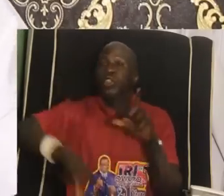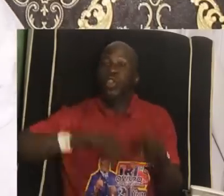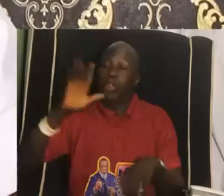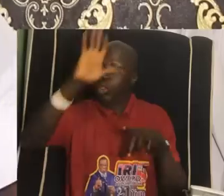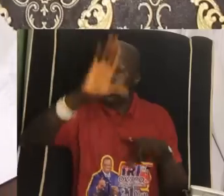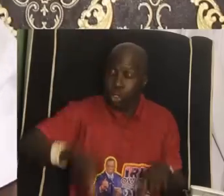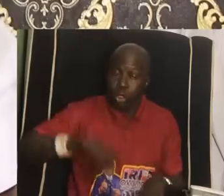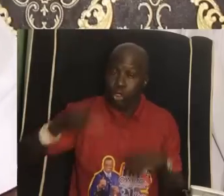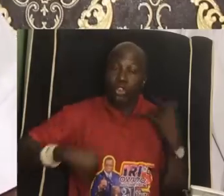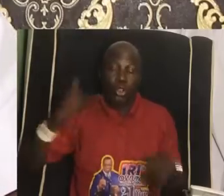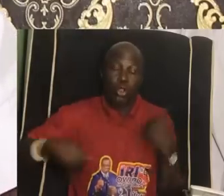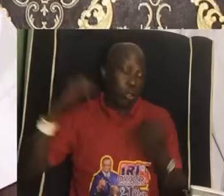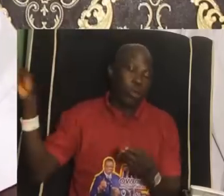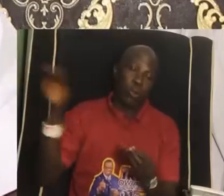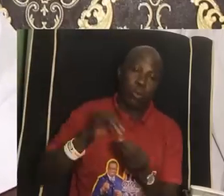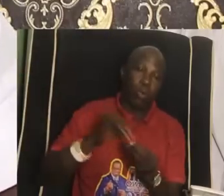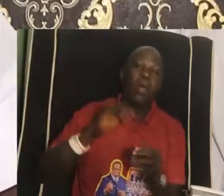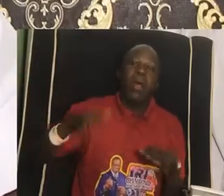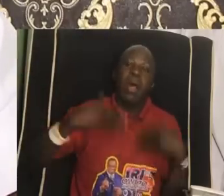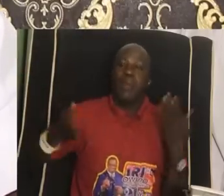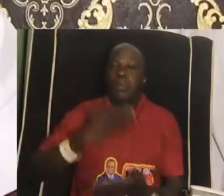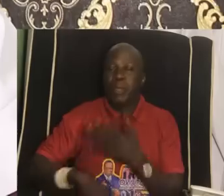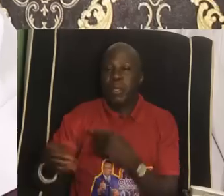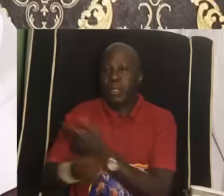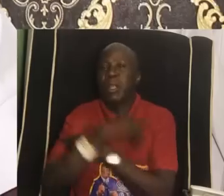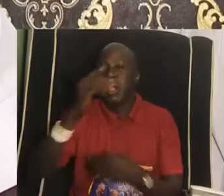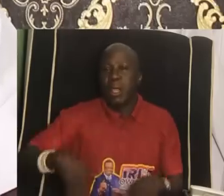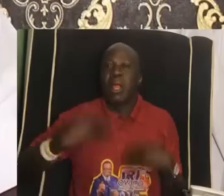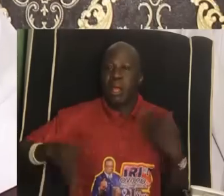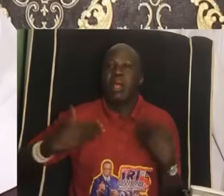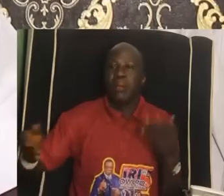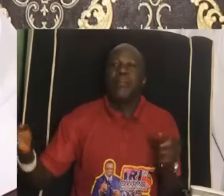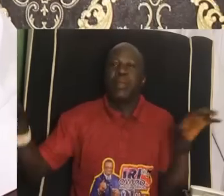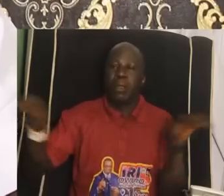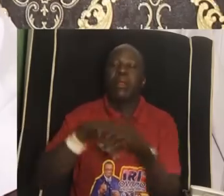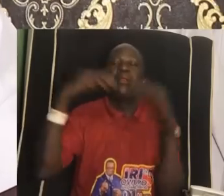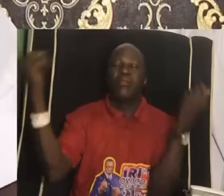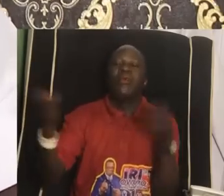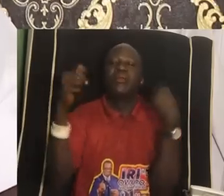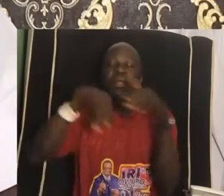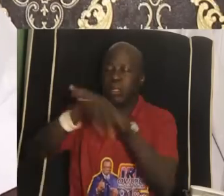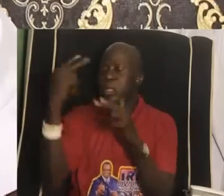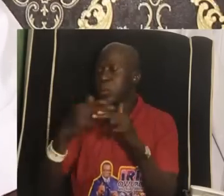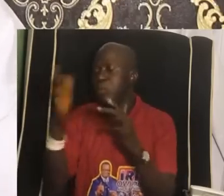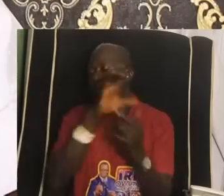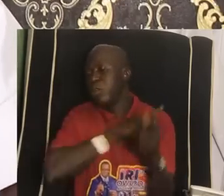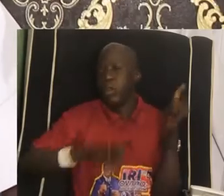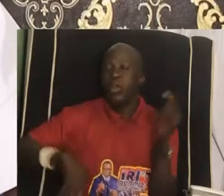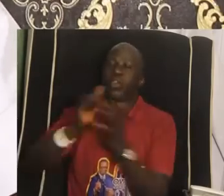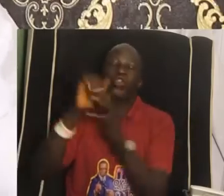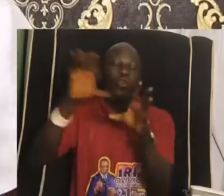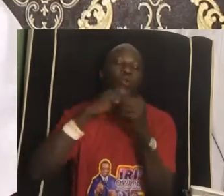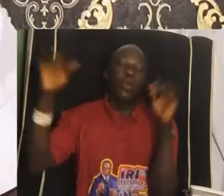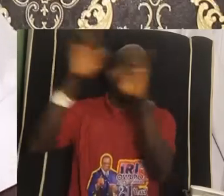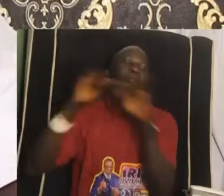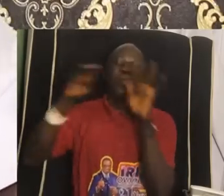Jesus. Your joy will multiply. Happy birthday. I call your joy be. And happy wedding anniversary. In the name of the